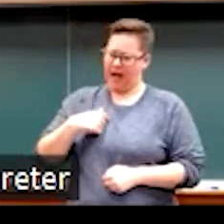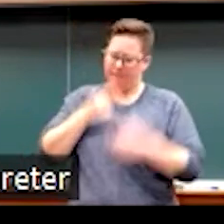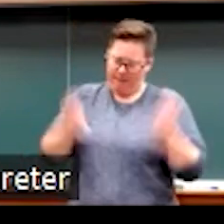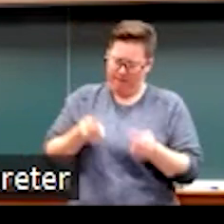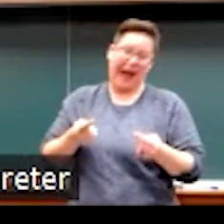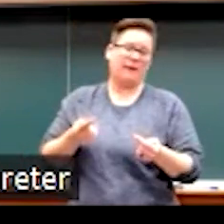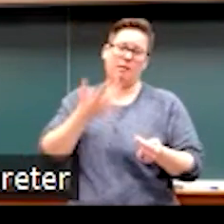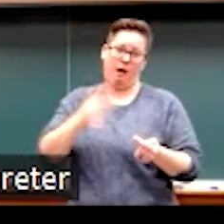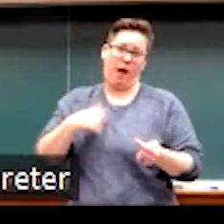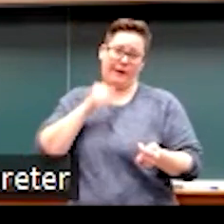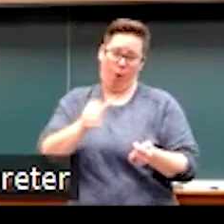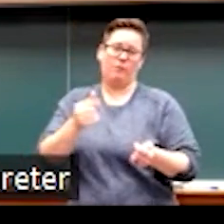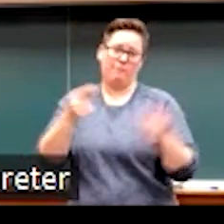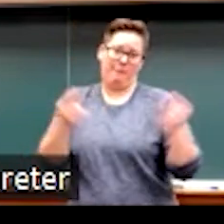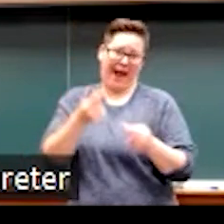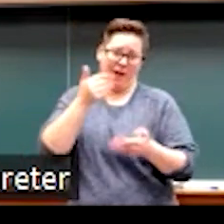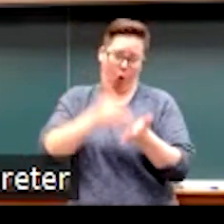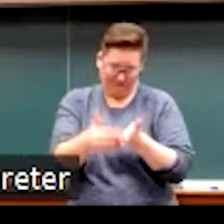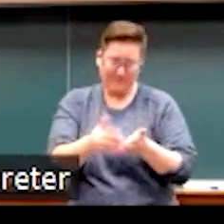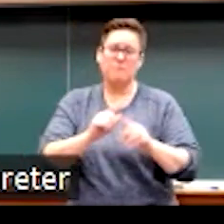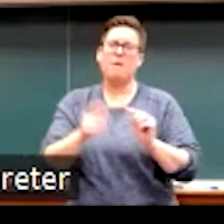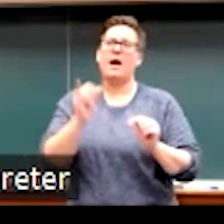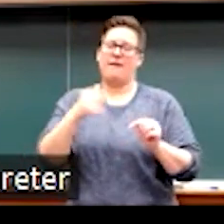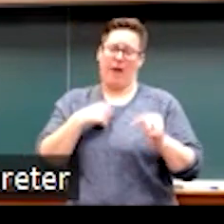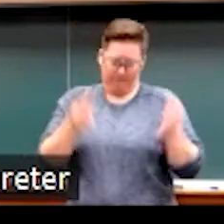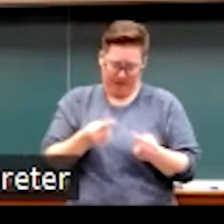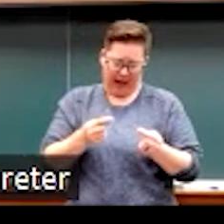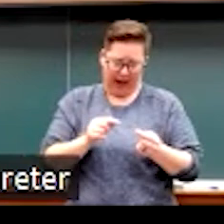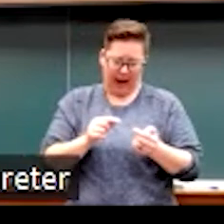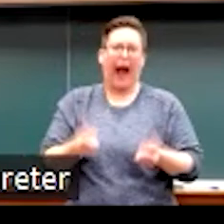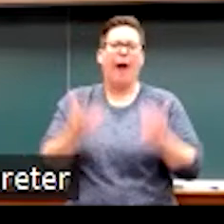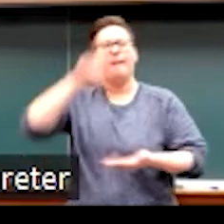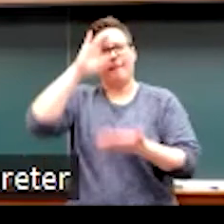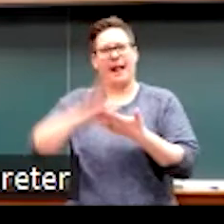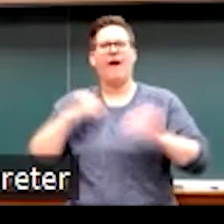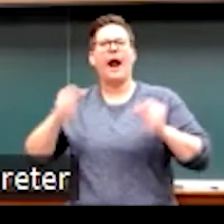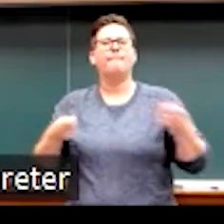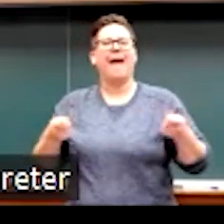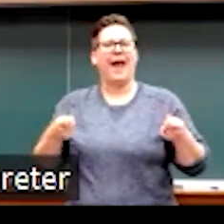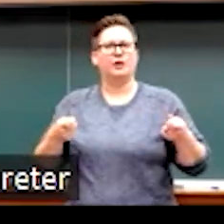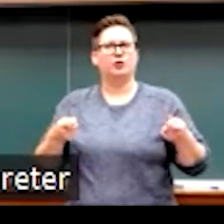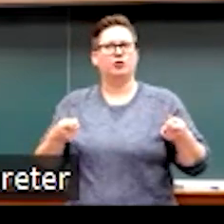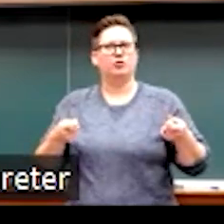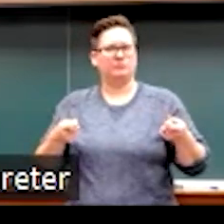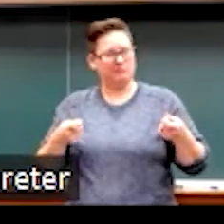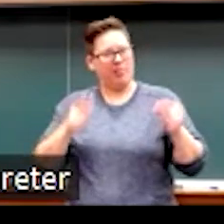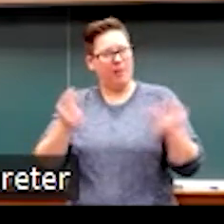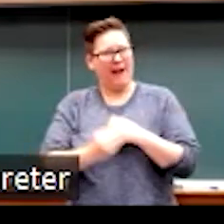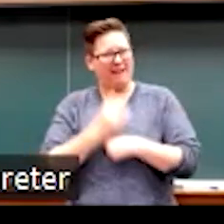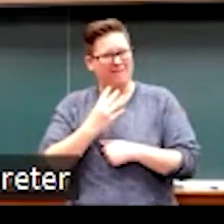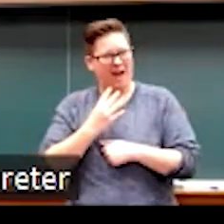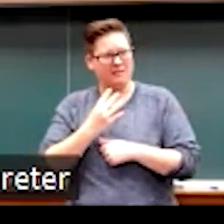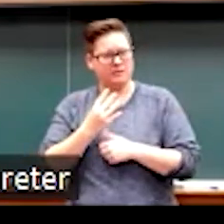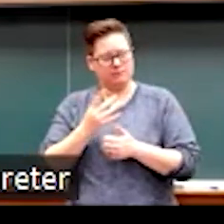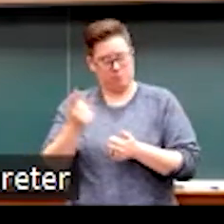which I don't, thankfully on a regular basis, my belief in my ability to manage routine things is affected by that. So I'm curious